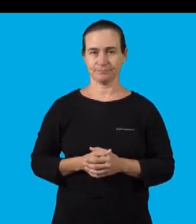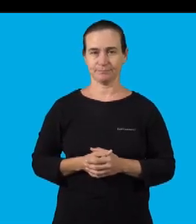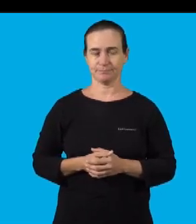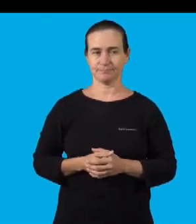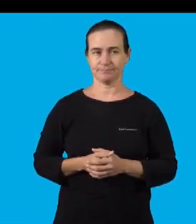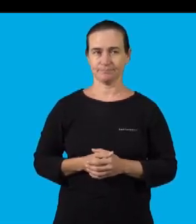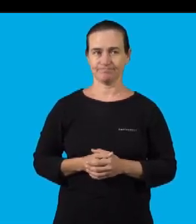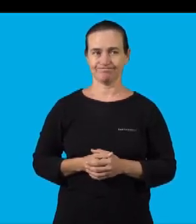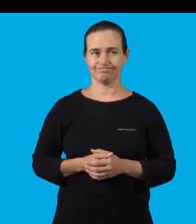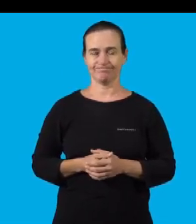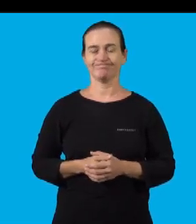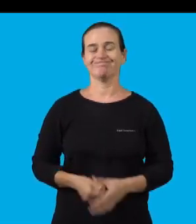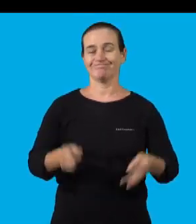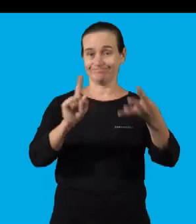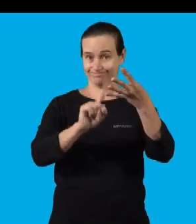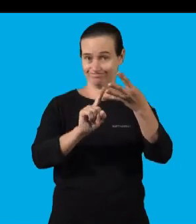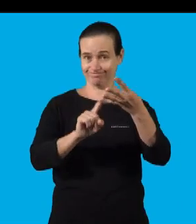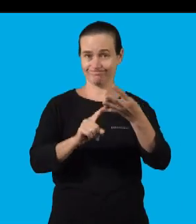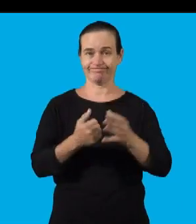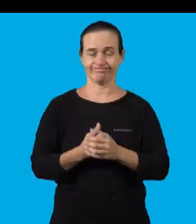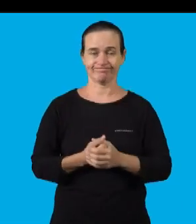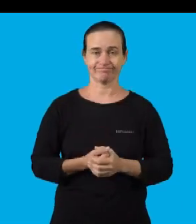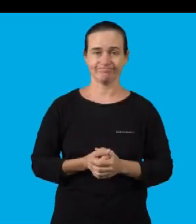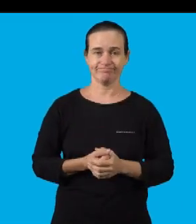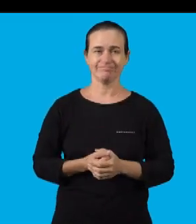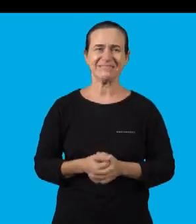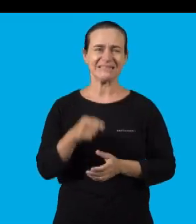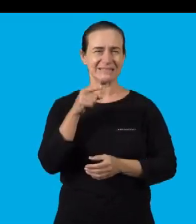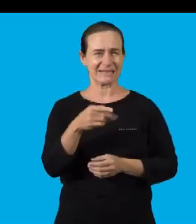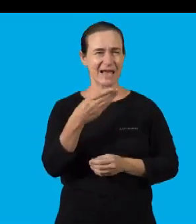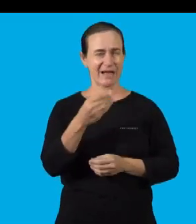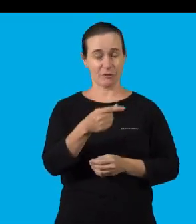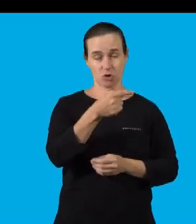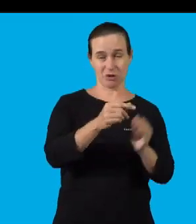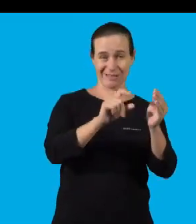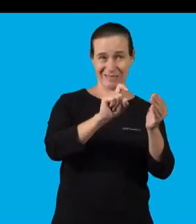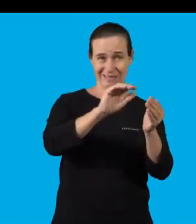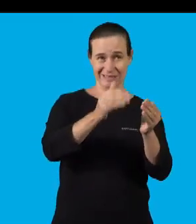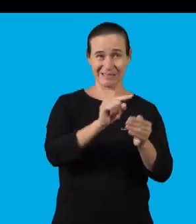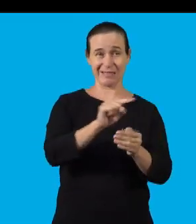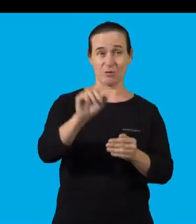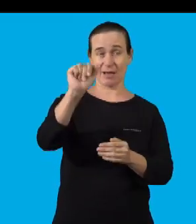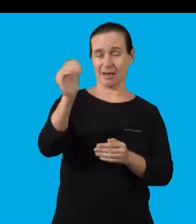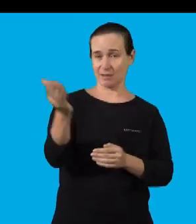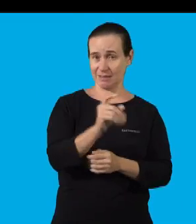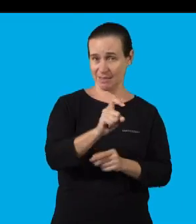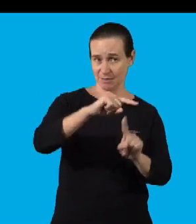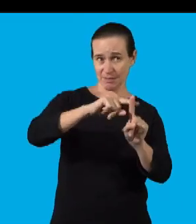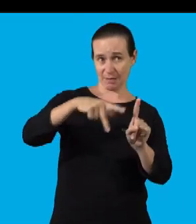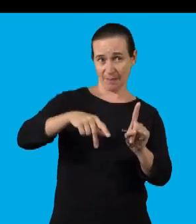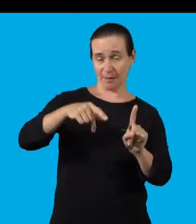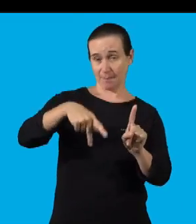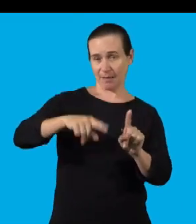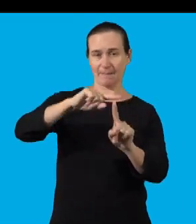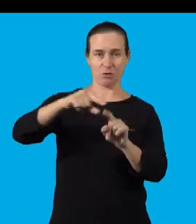22/3. Let's move over to the next question. Now the next question there says, consider g of x is equals to a